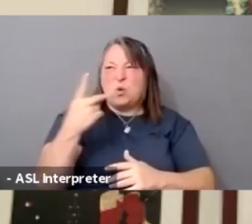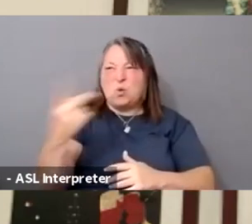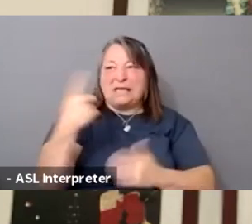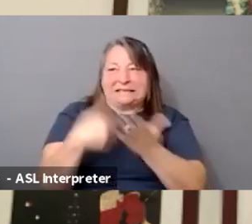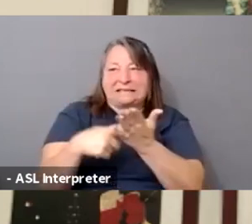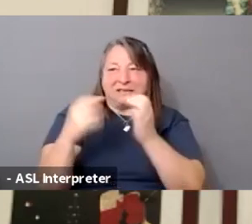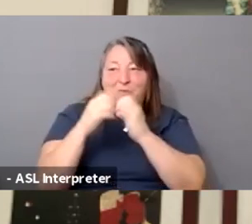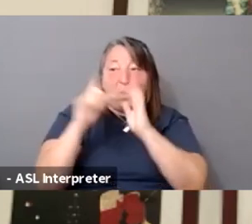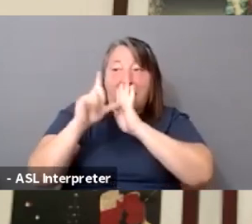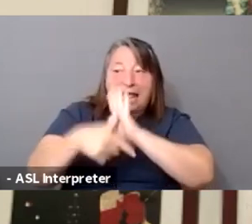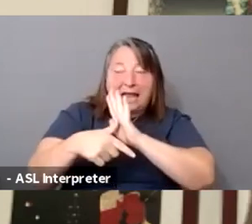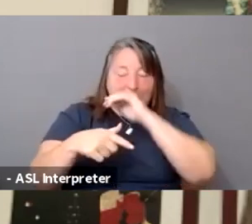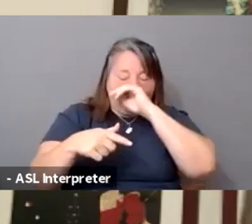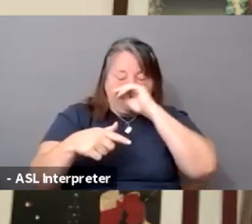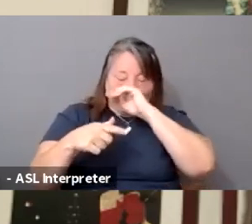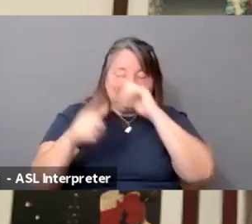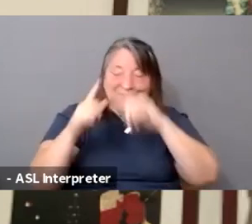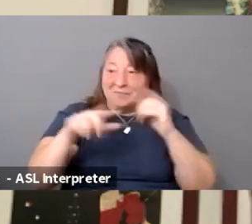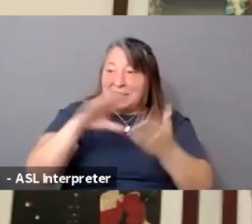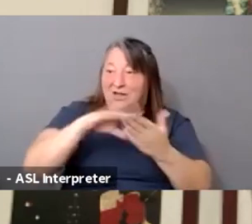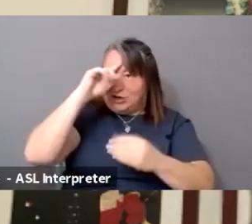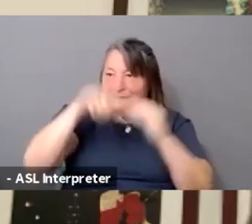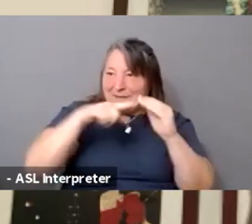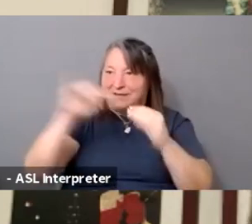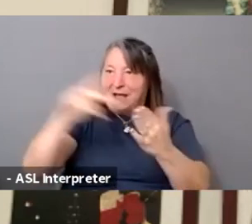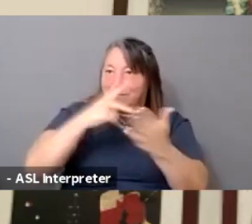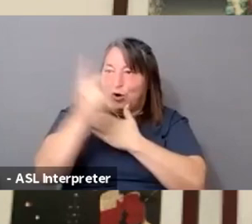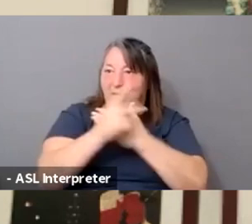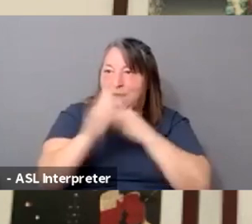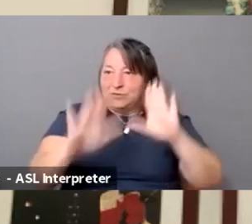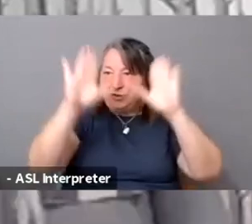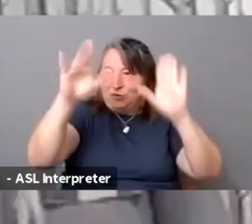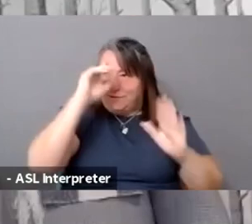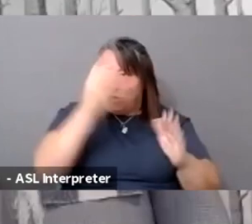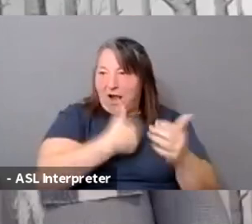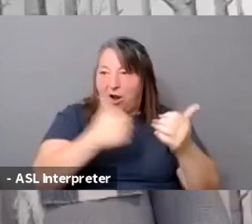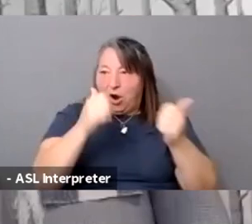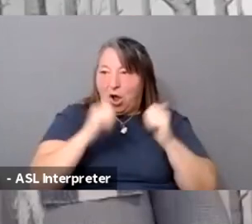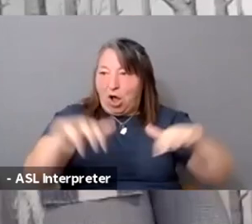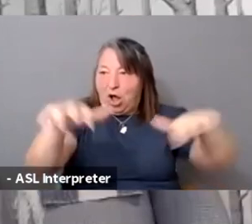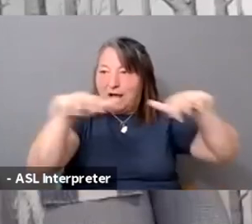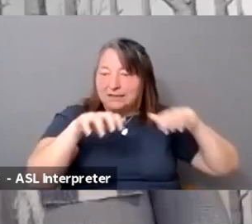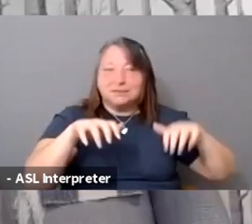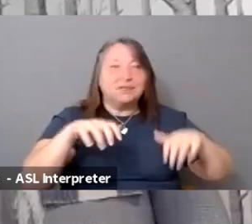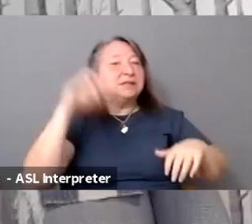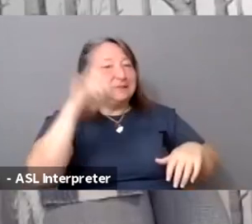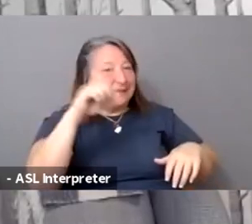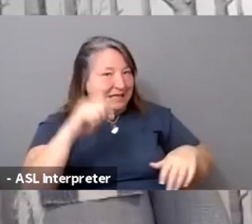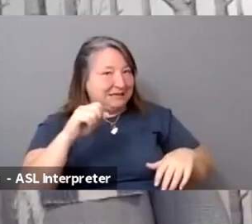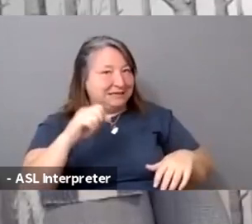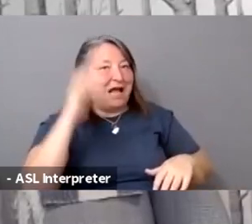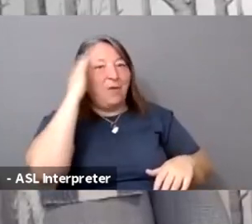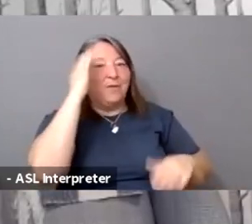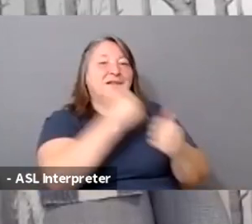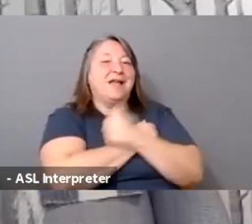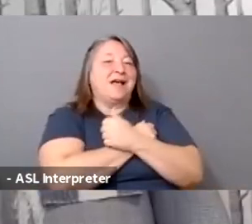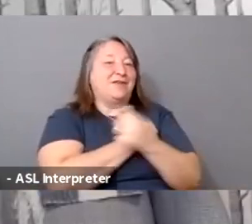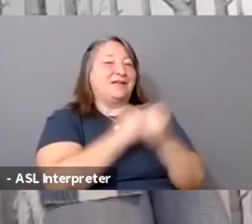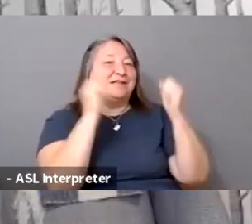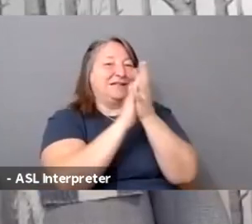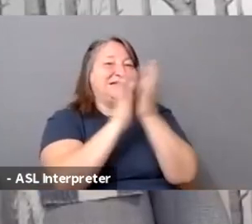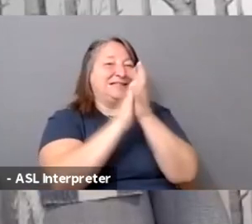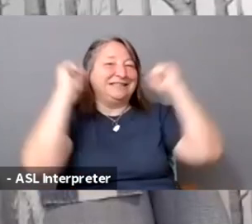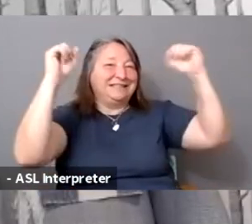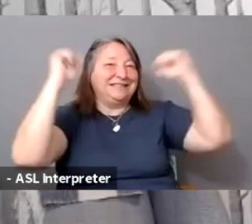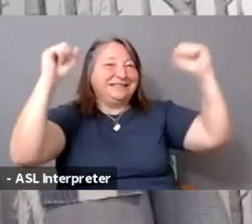think learning about the program would be great for our audience. Yes, I would love to give a special shout out to our